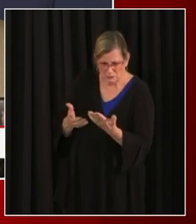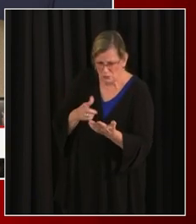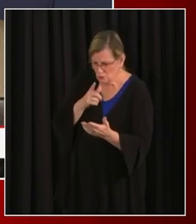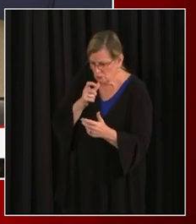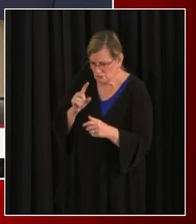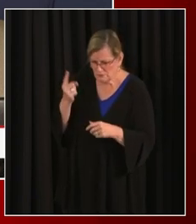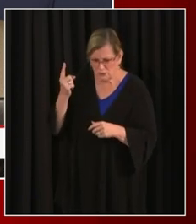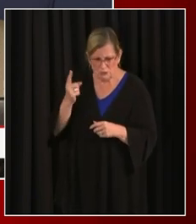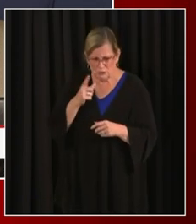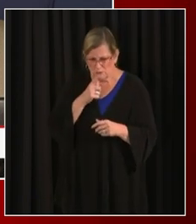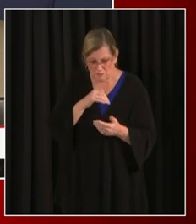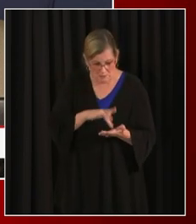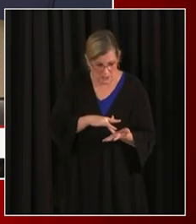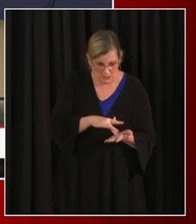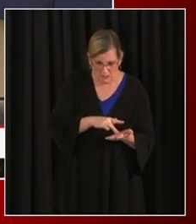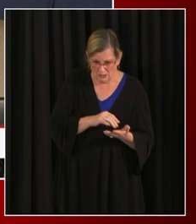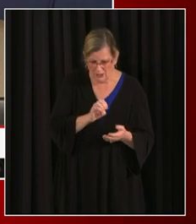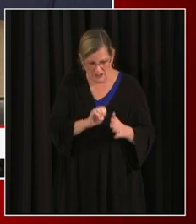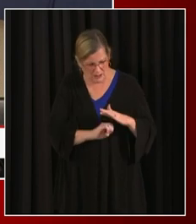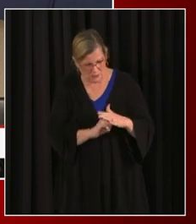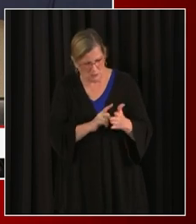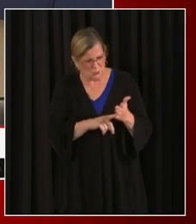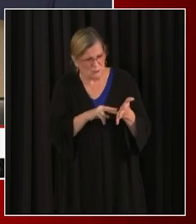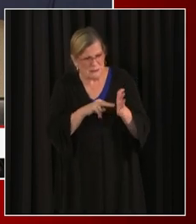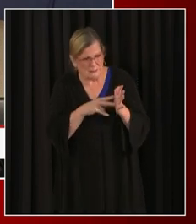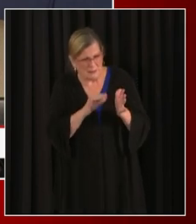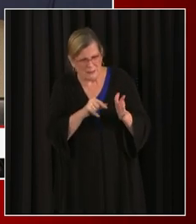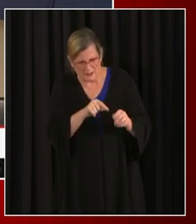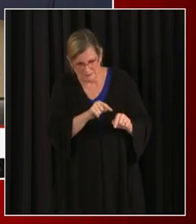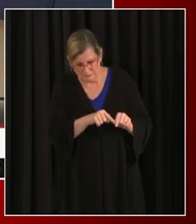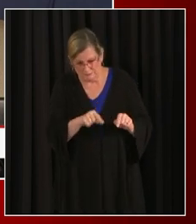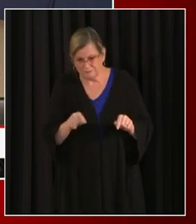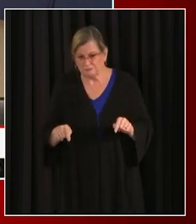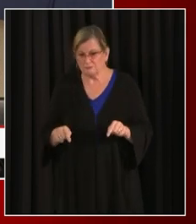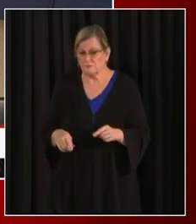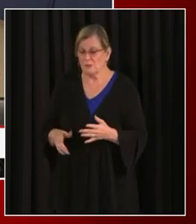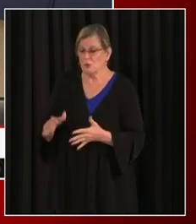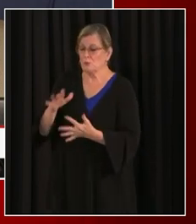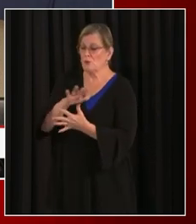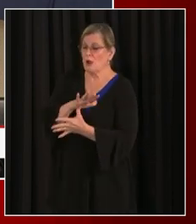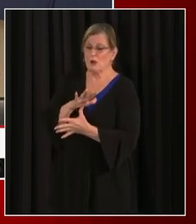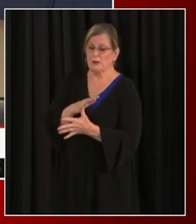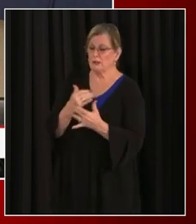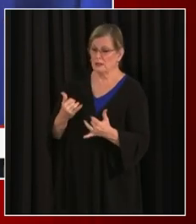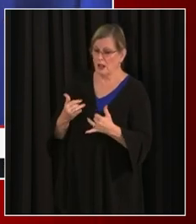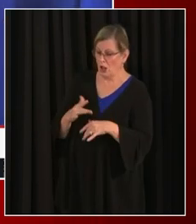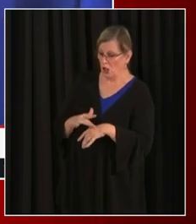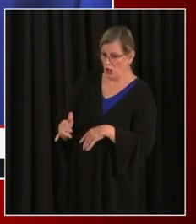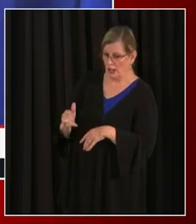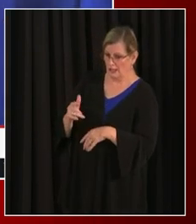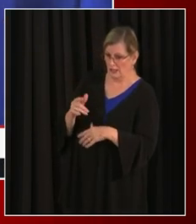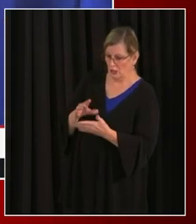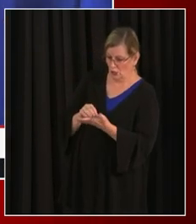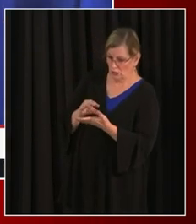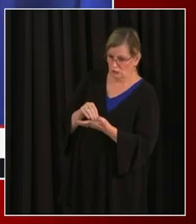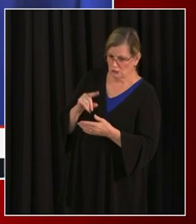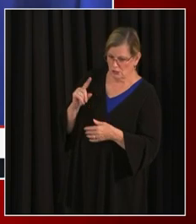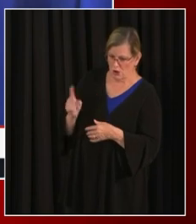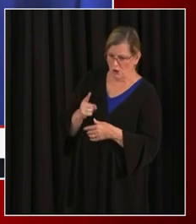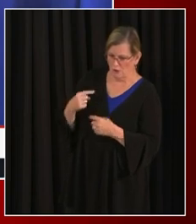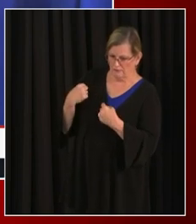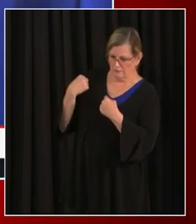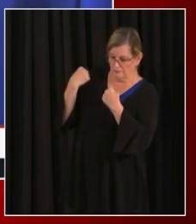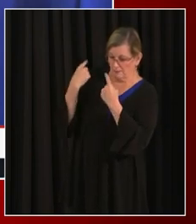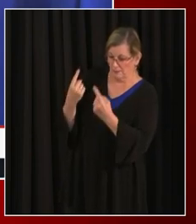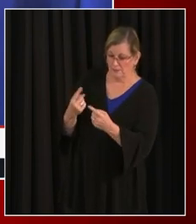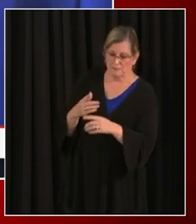or high school students, or what did you mean by that? Yeah, so prioritizing our earliest learners have always been a part of our planning